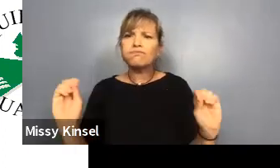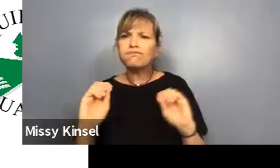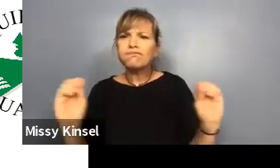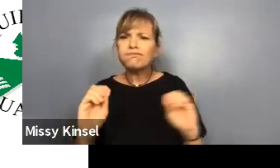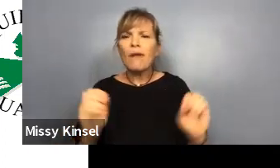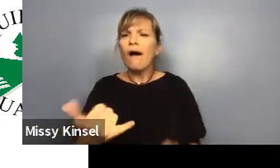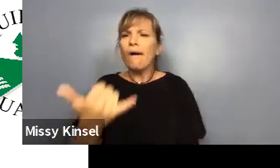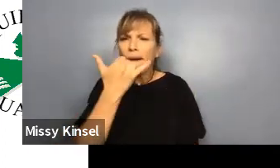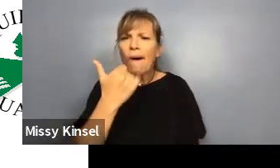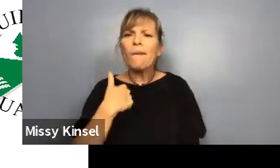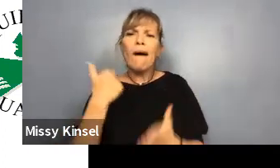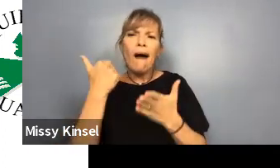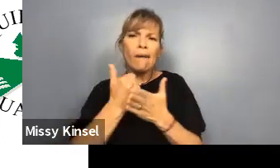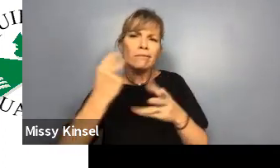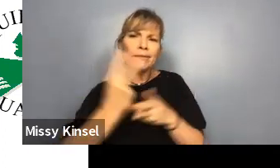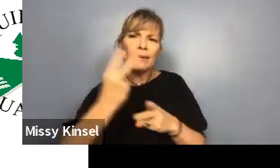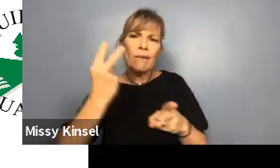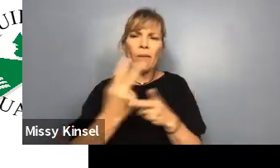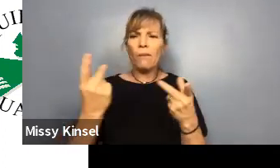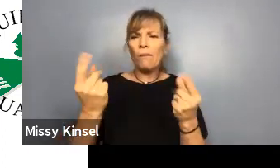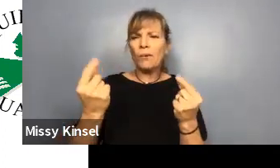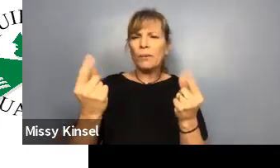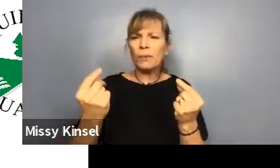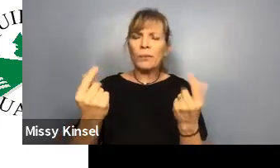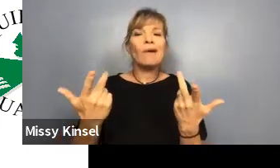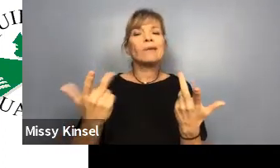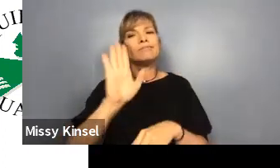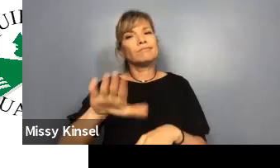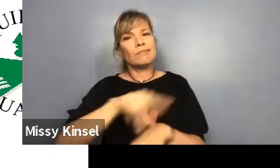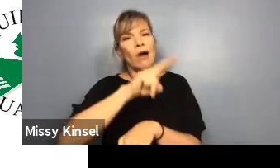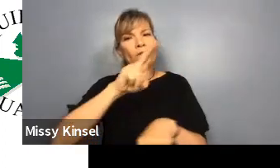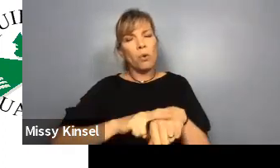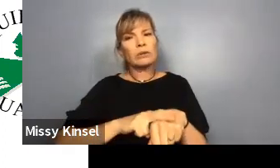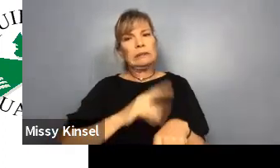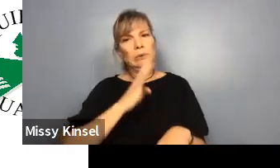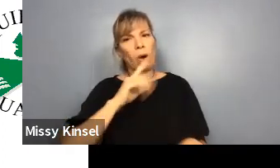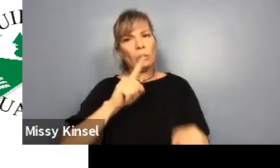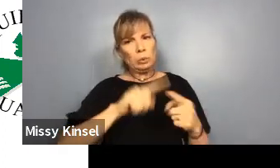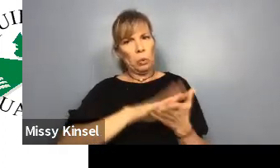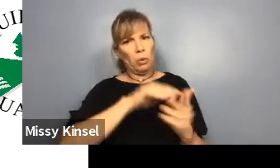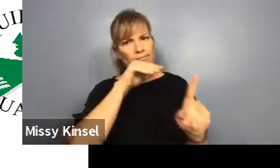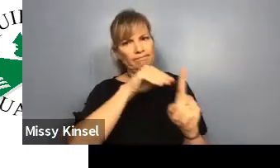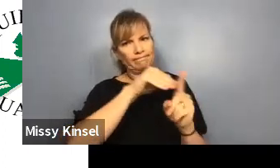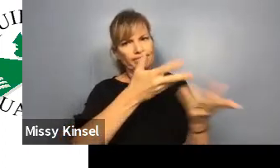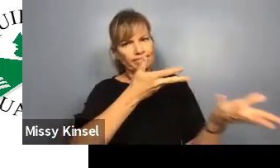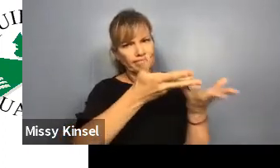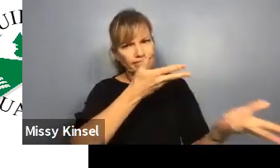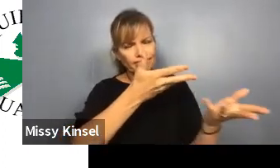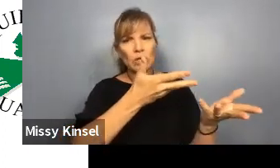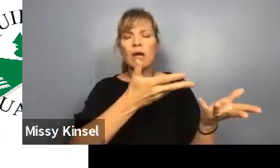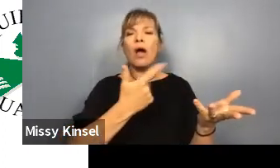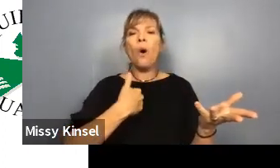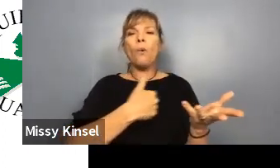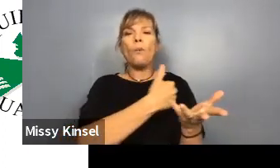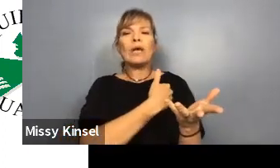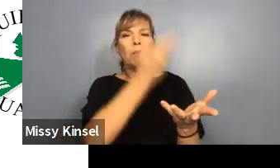I mean, we can help navigate you through. Of course, communicate with your school, and we'll get a little bit more into the